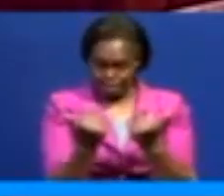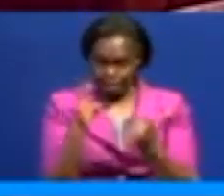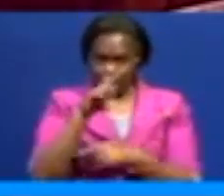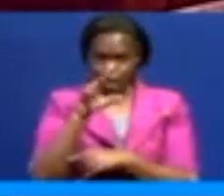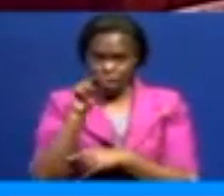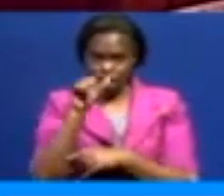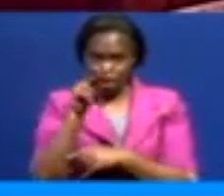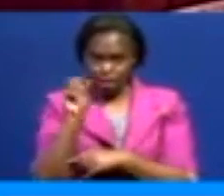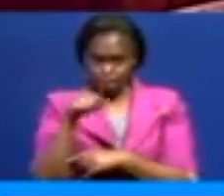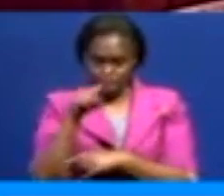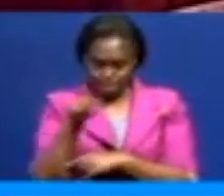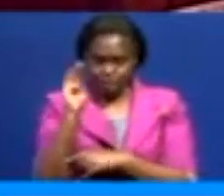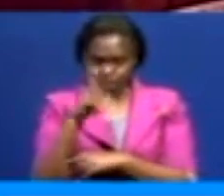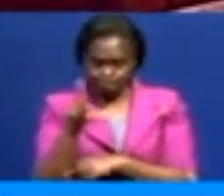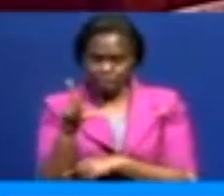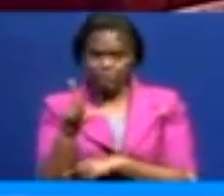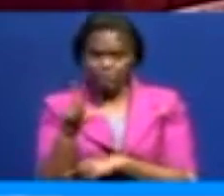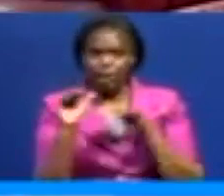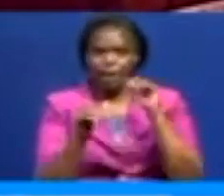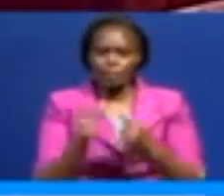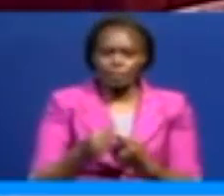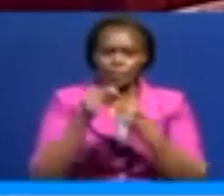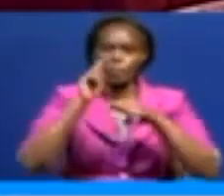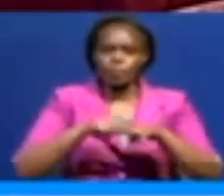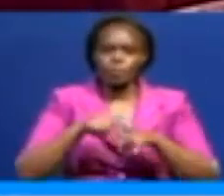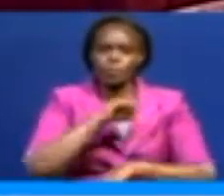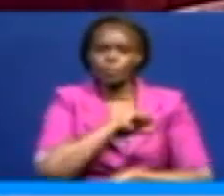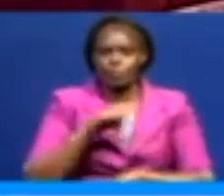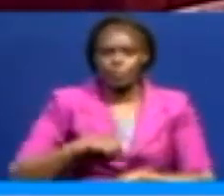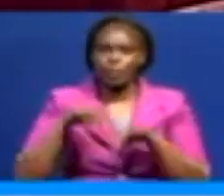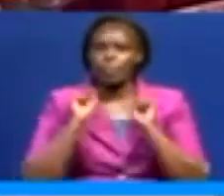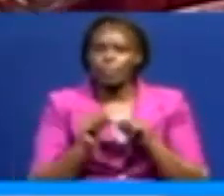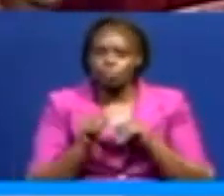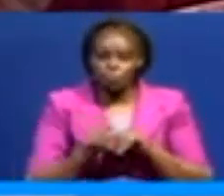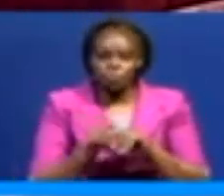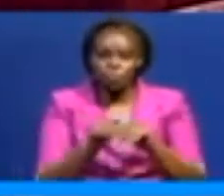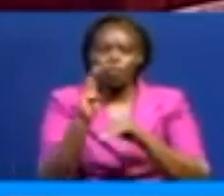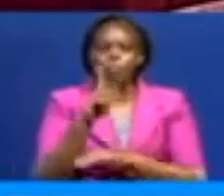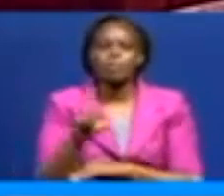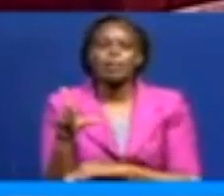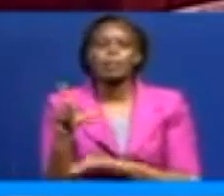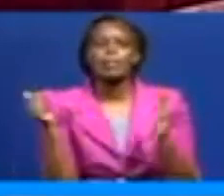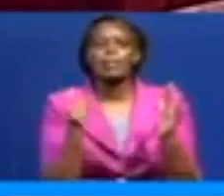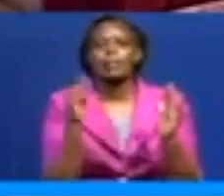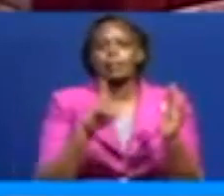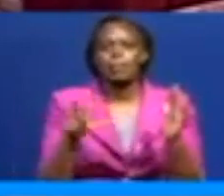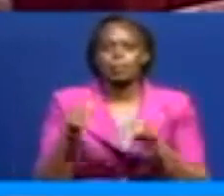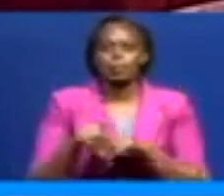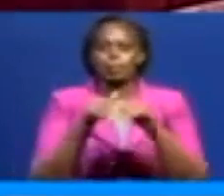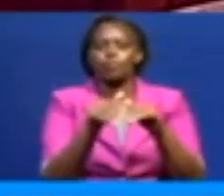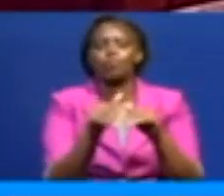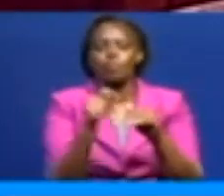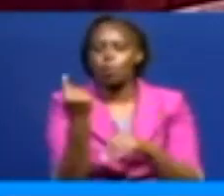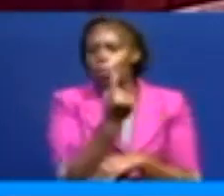to pass this bill. For that reason, we have called a special sitting of the Senate so that we fast track this bill. Mr. Speaker, going forward, it